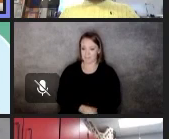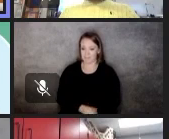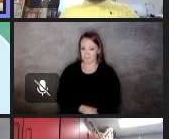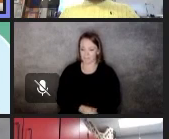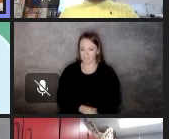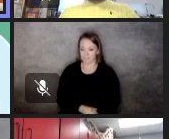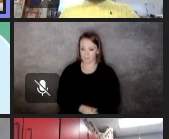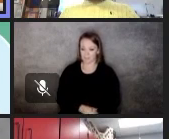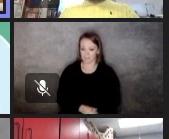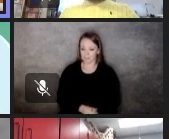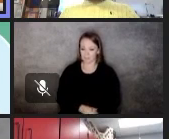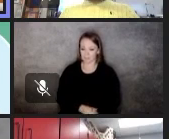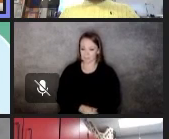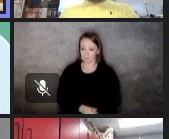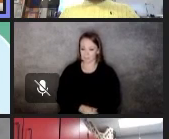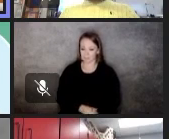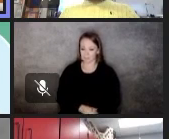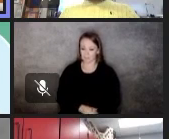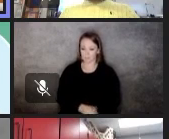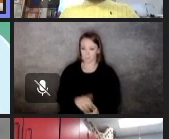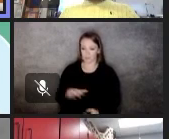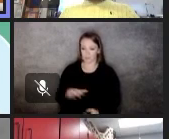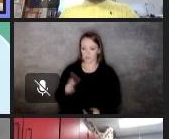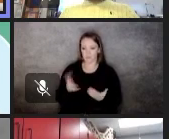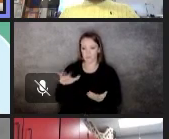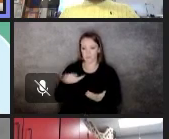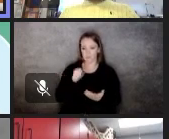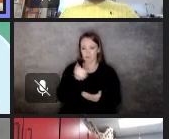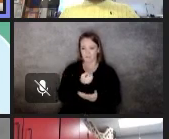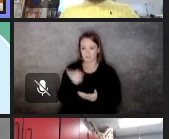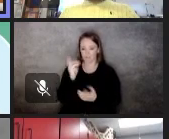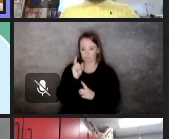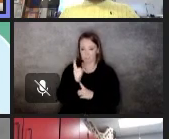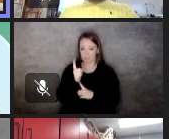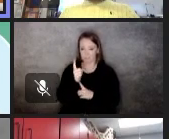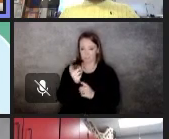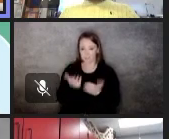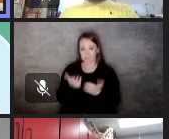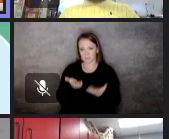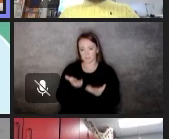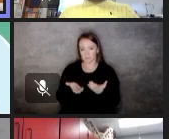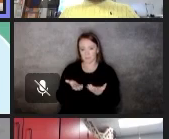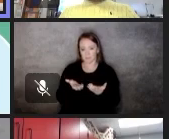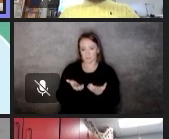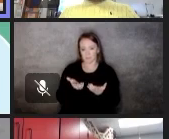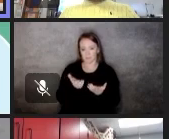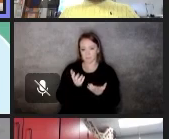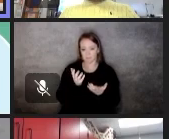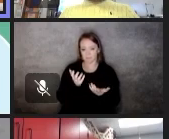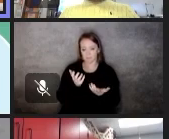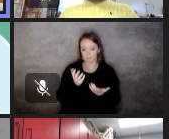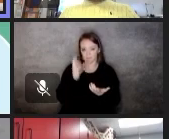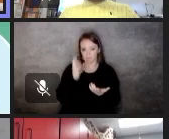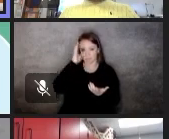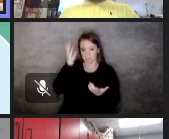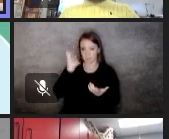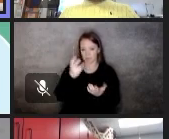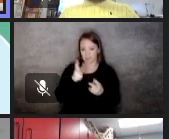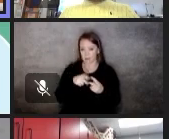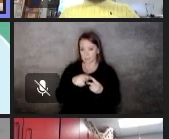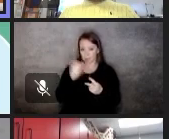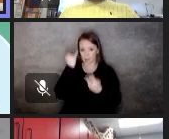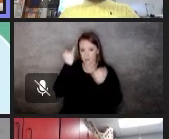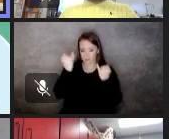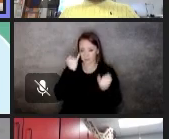take a few minutes and come up with a couple of ideas. I'm going to generate a list